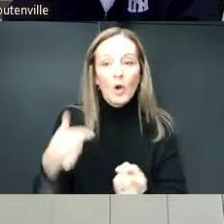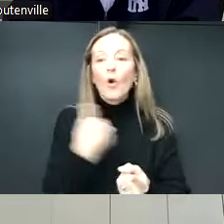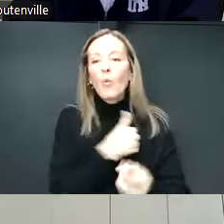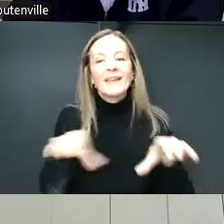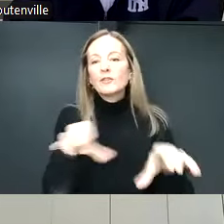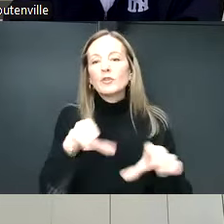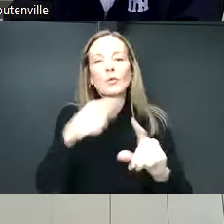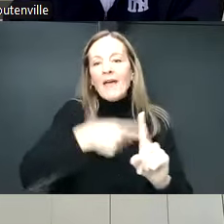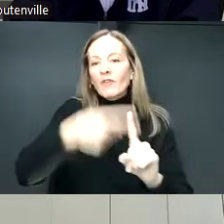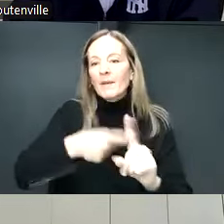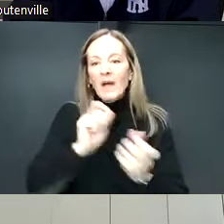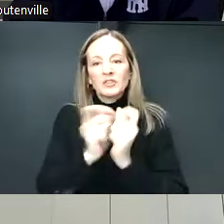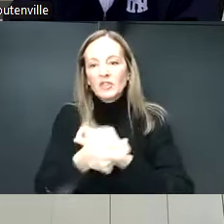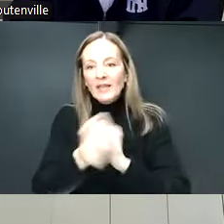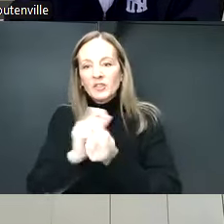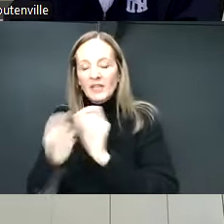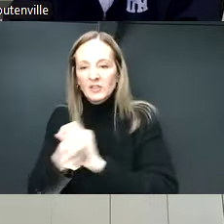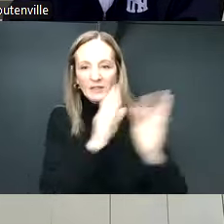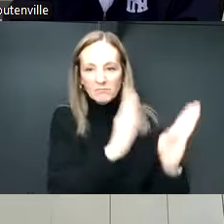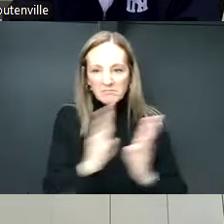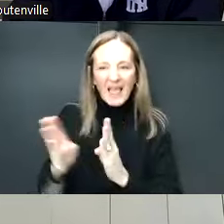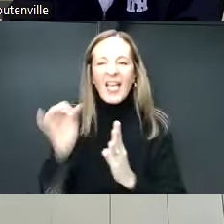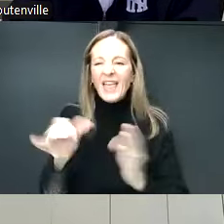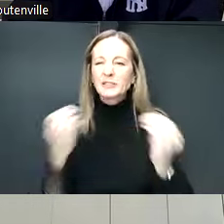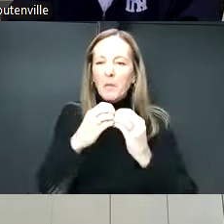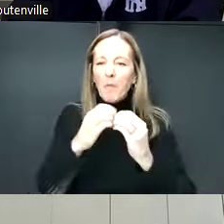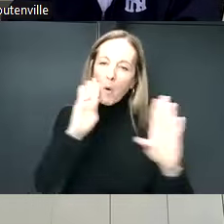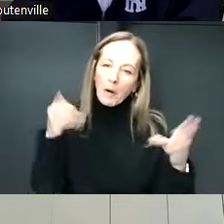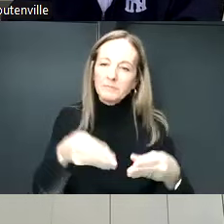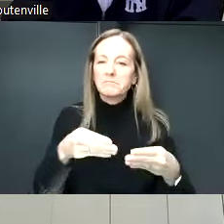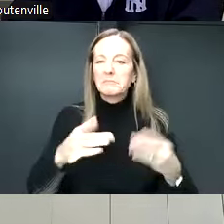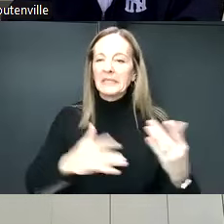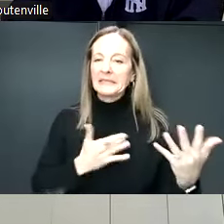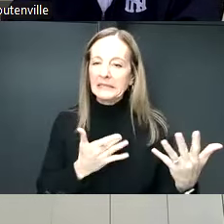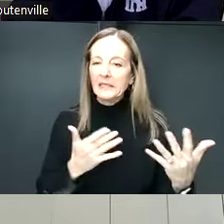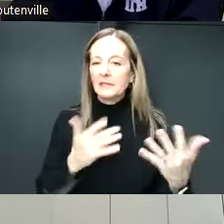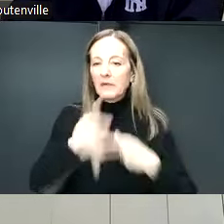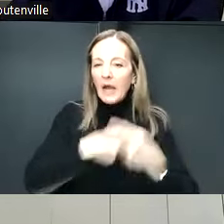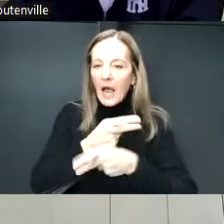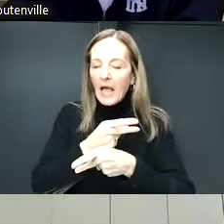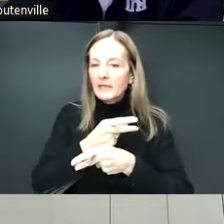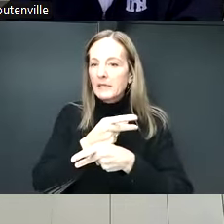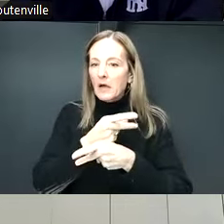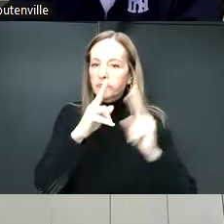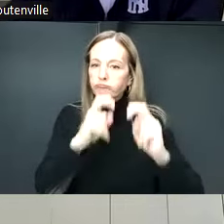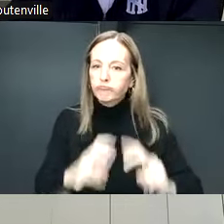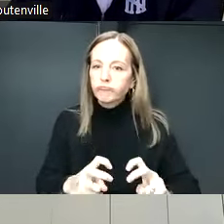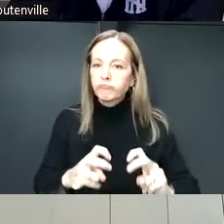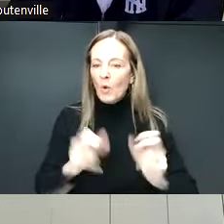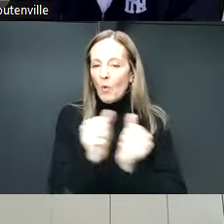we felt that was a more sensitive kind of look at disability